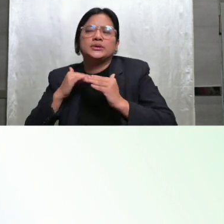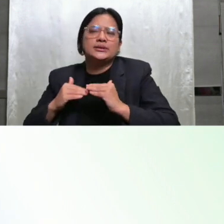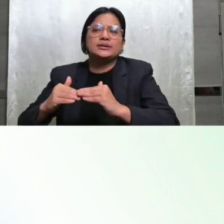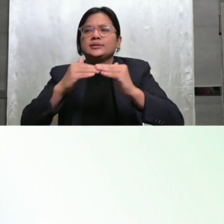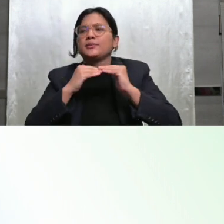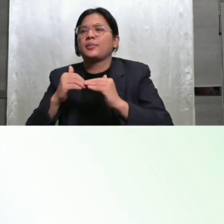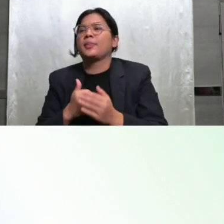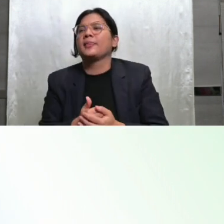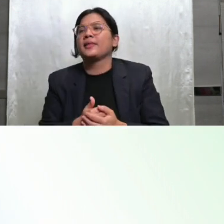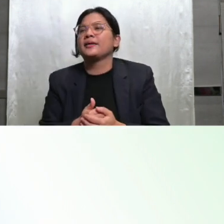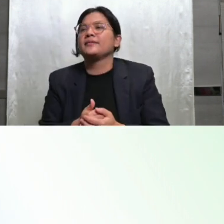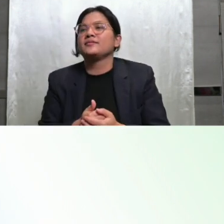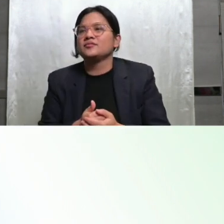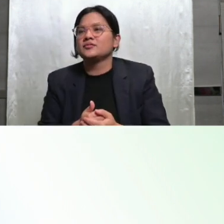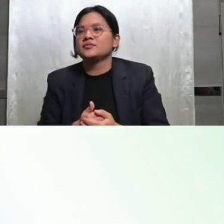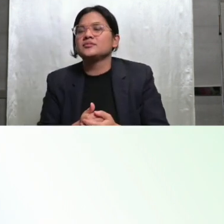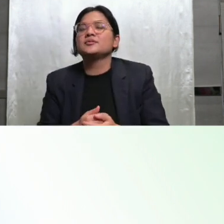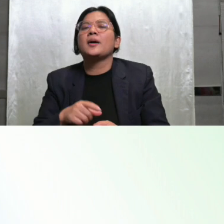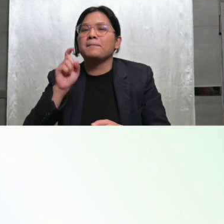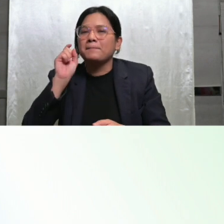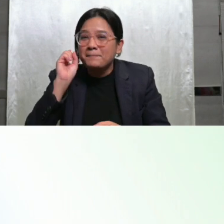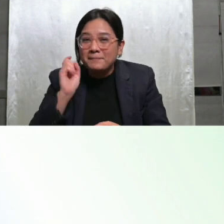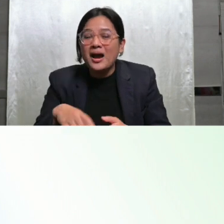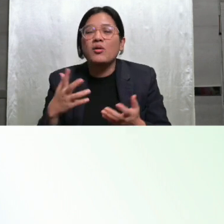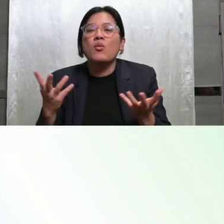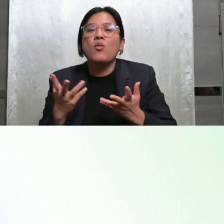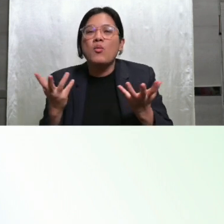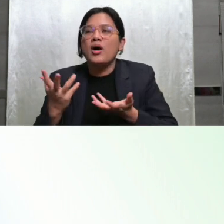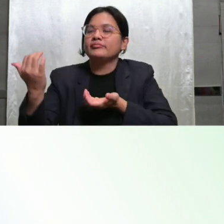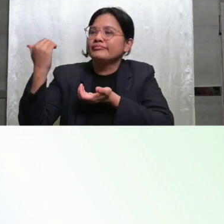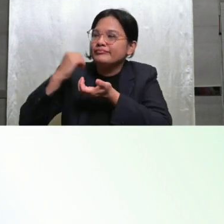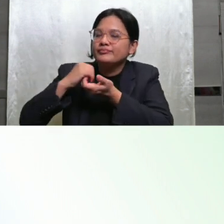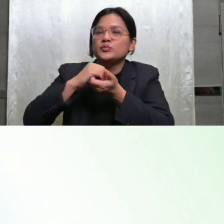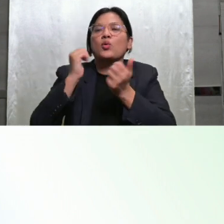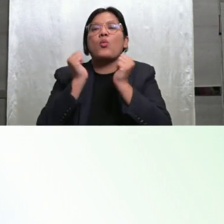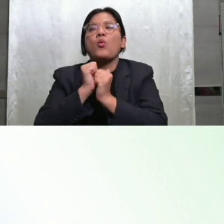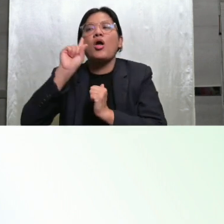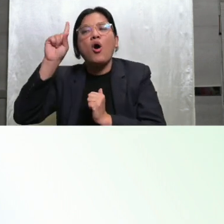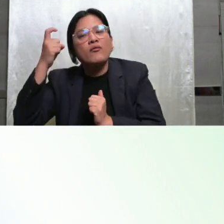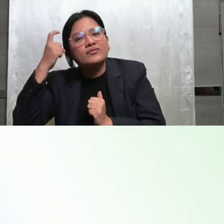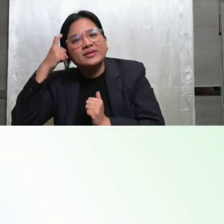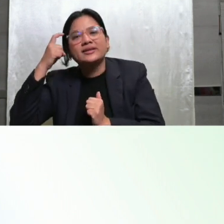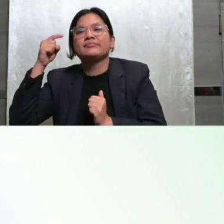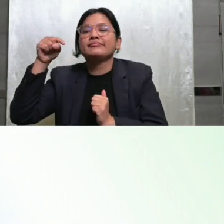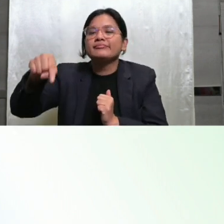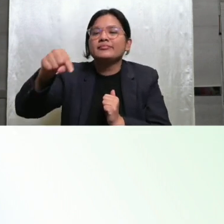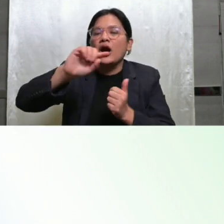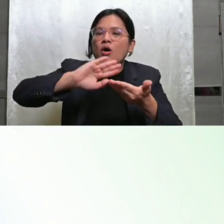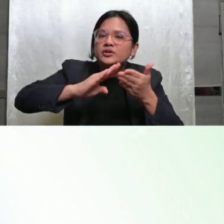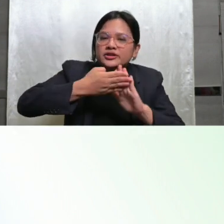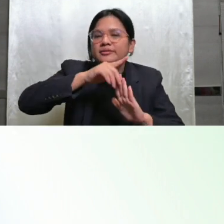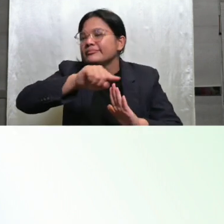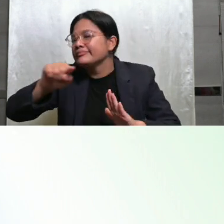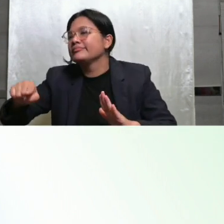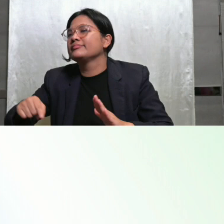reality. And the last but the most important thing, spend better, spend more. It's not